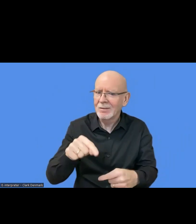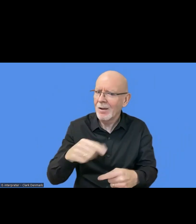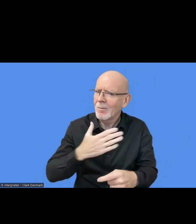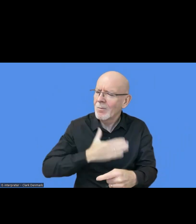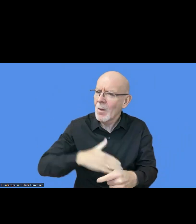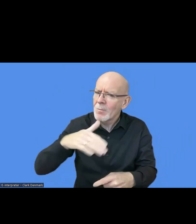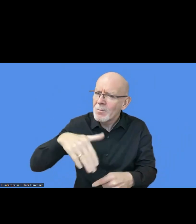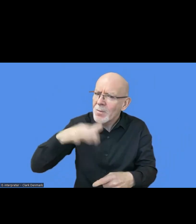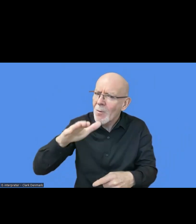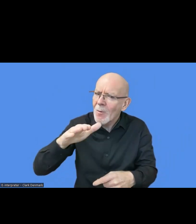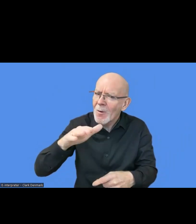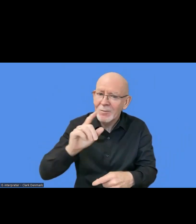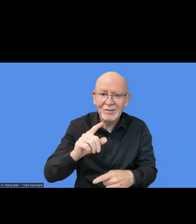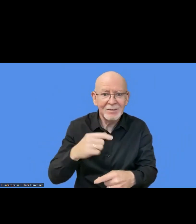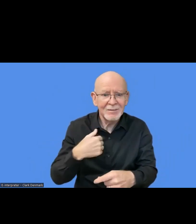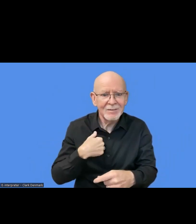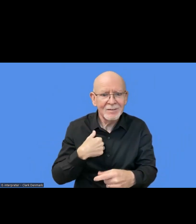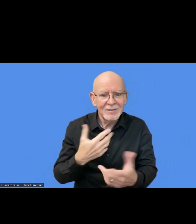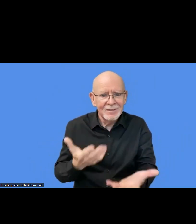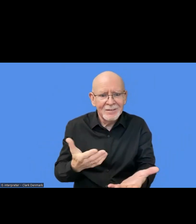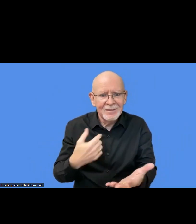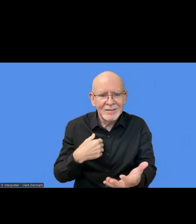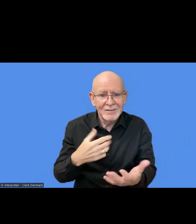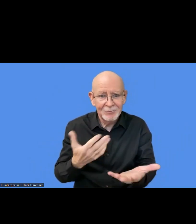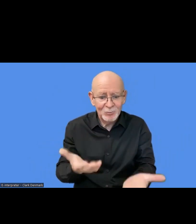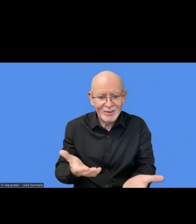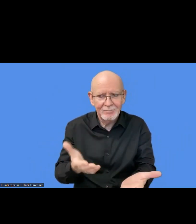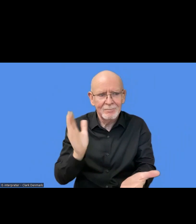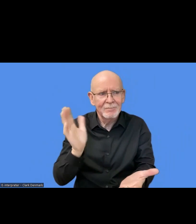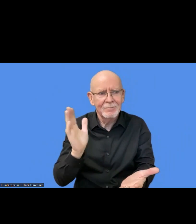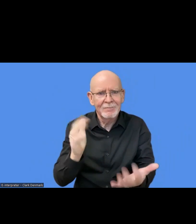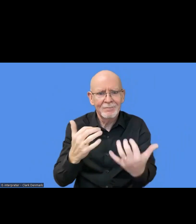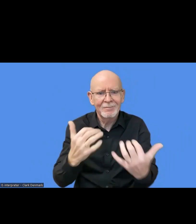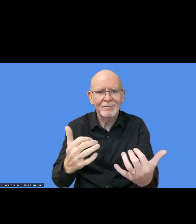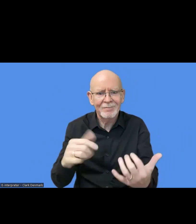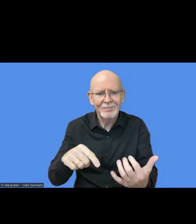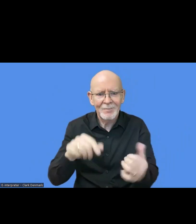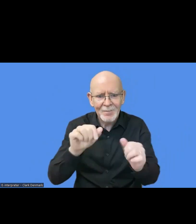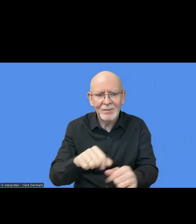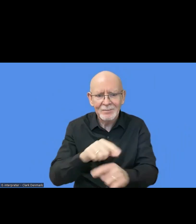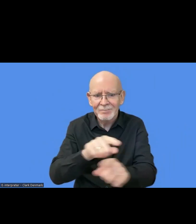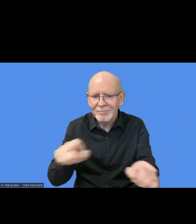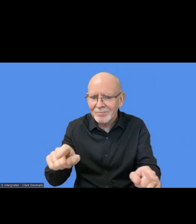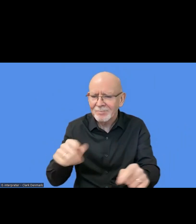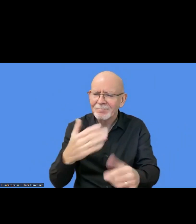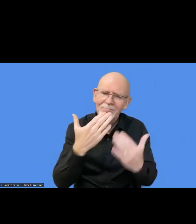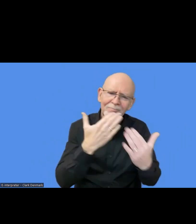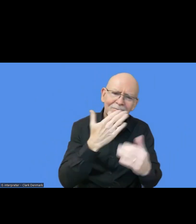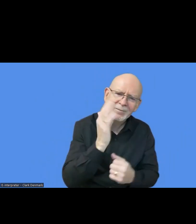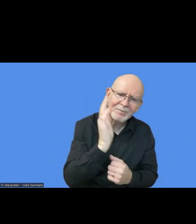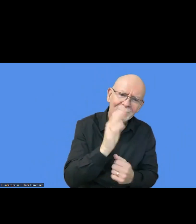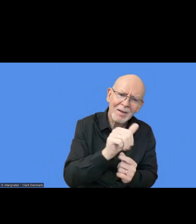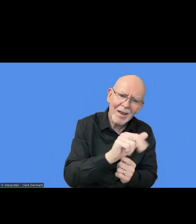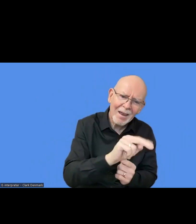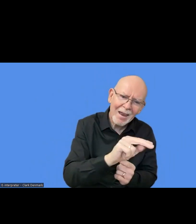President Neil or Chair Neil. I'm not sure which titles are now appropriate anymore. Anyways, now, we have about 15 minutes for Q&A.